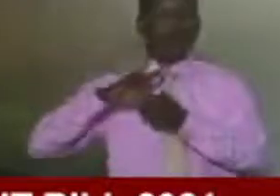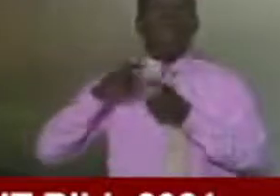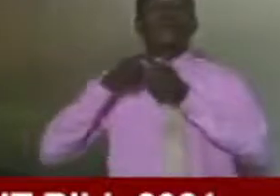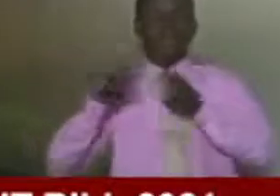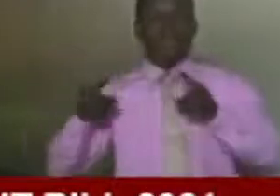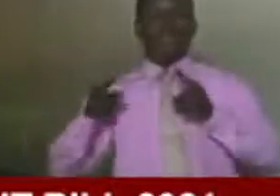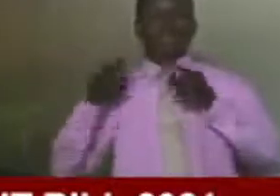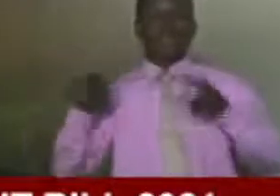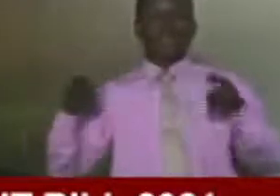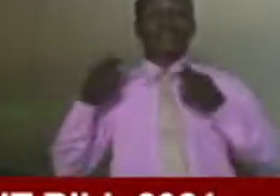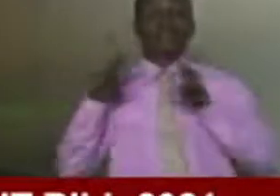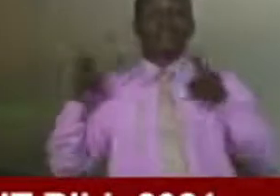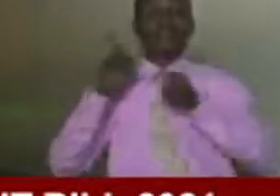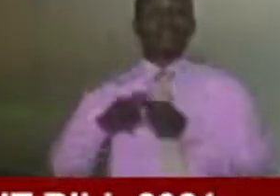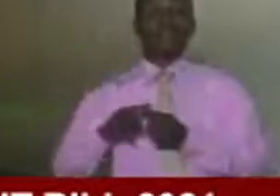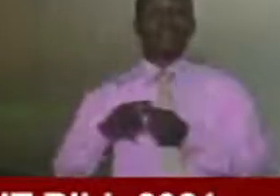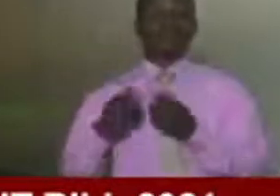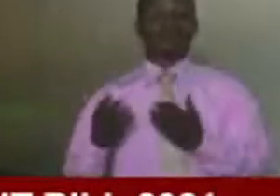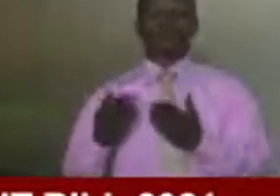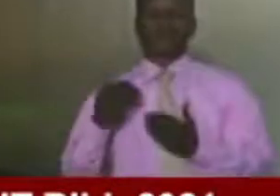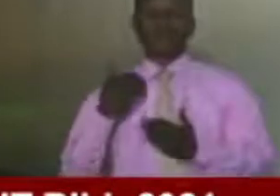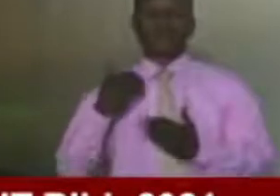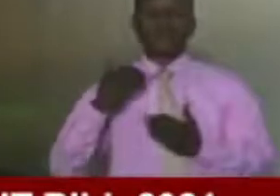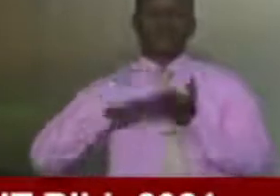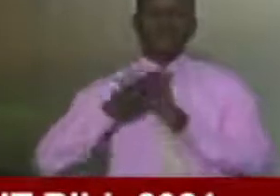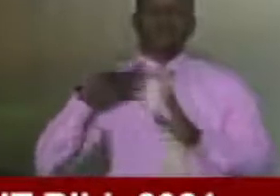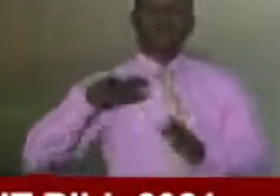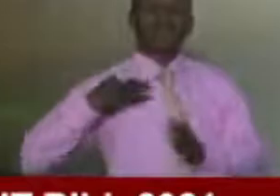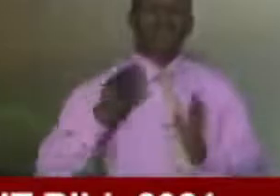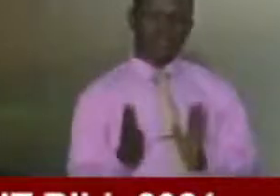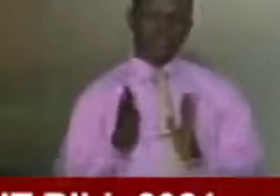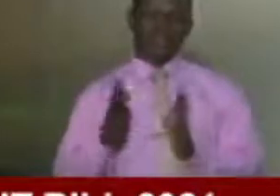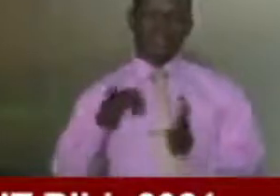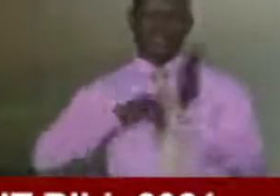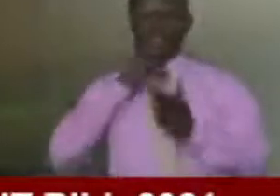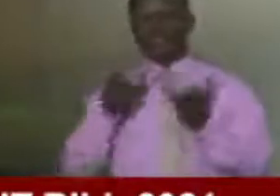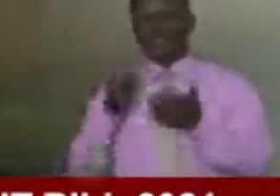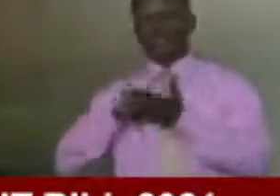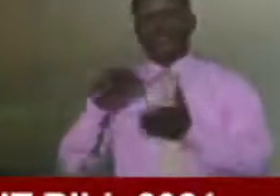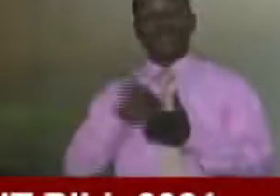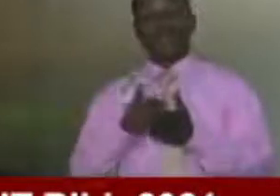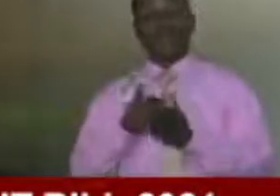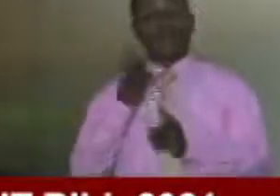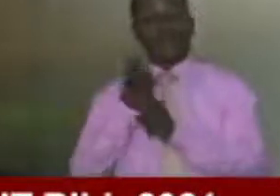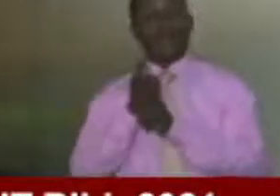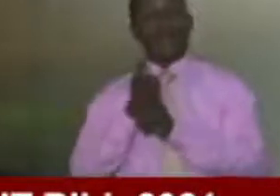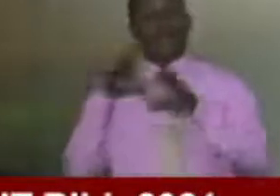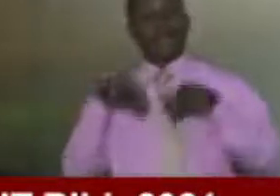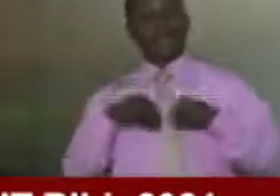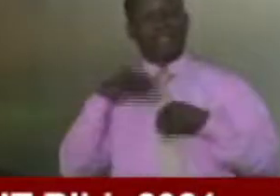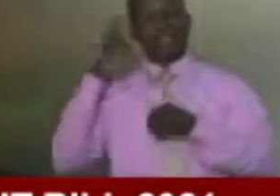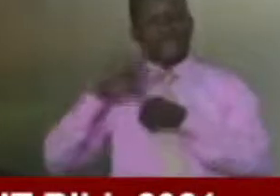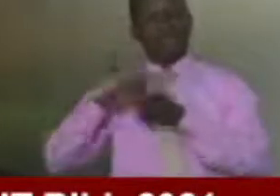also to participate as a candidate. It is only when we have a credible, generally accepted electoral